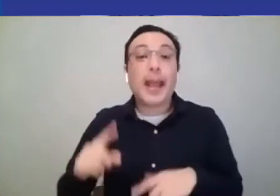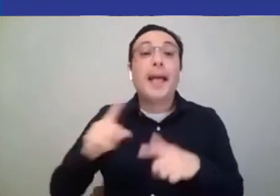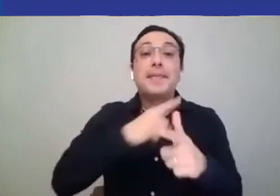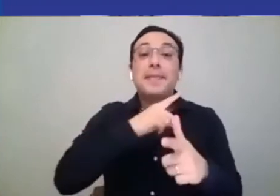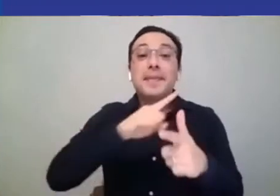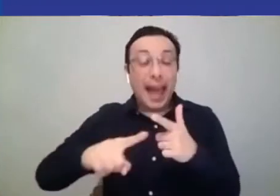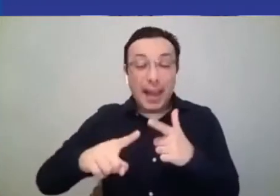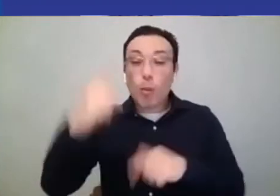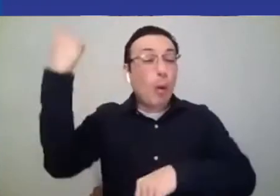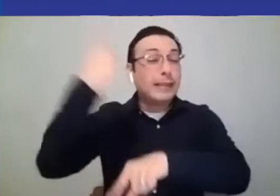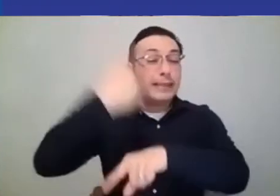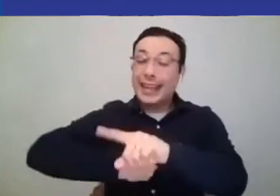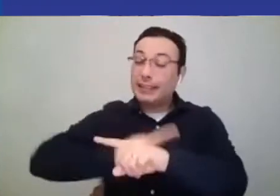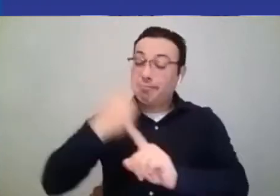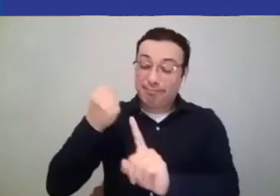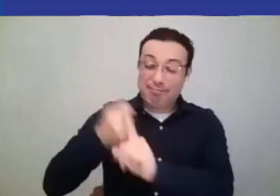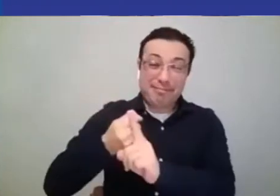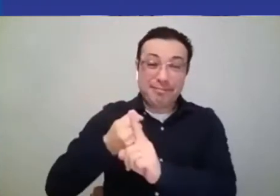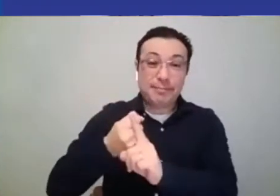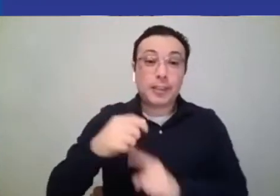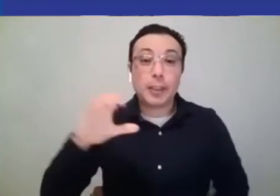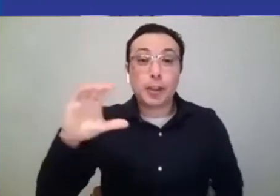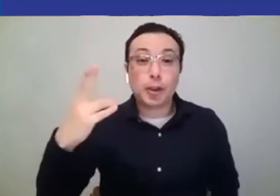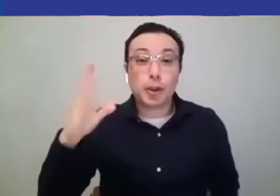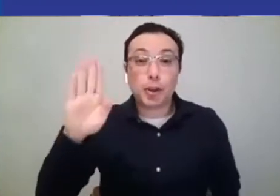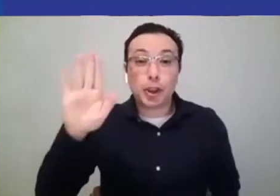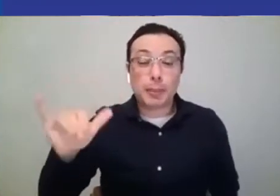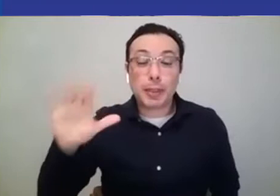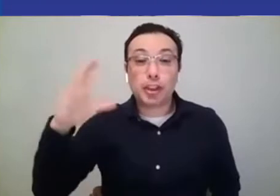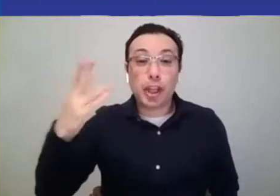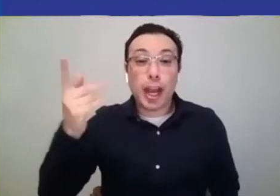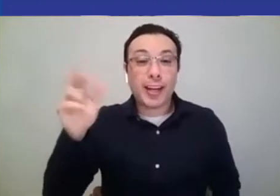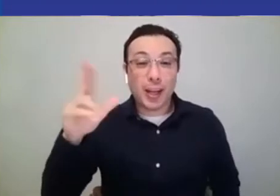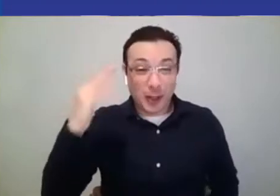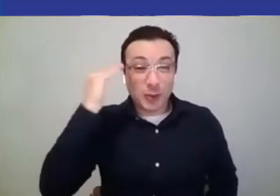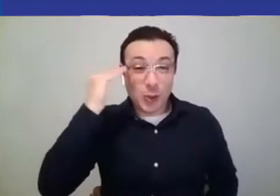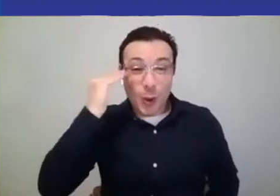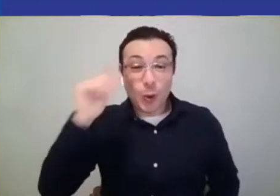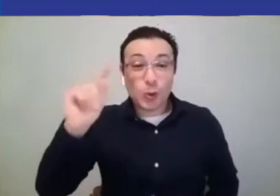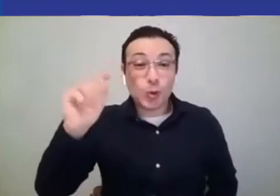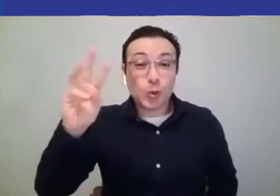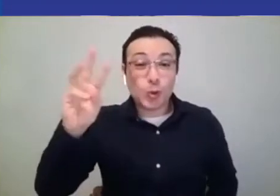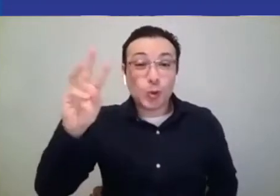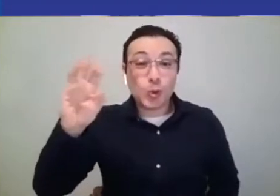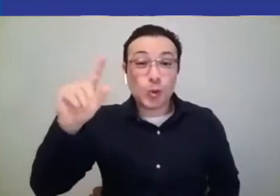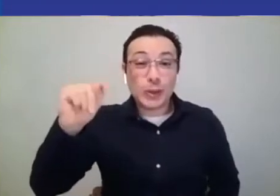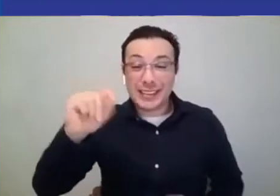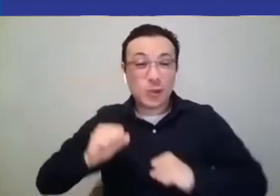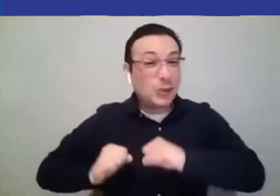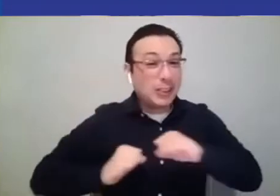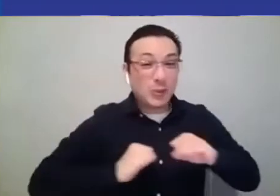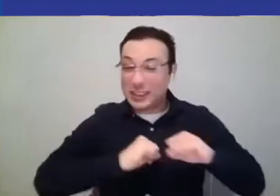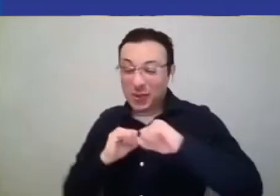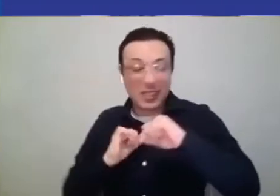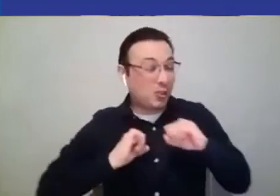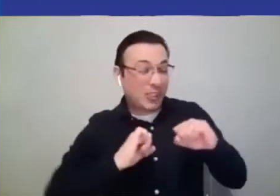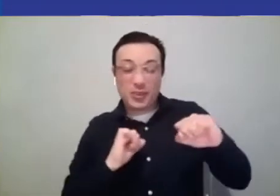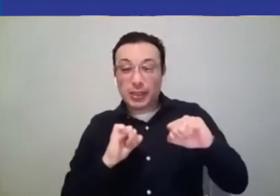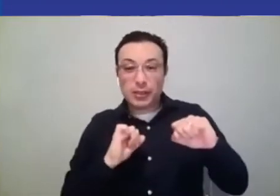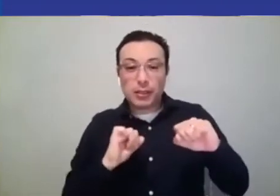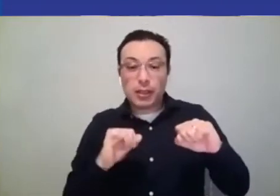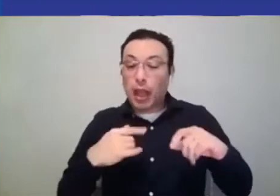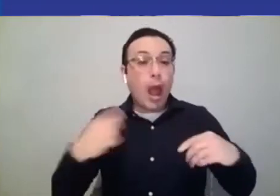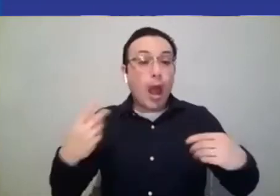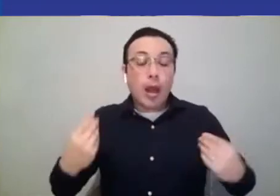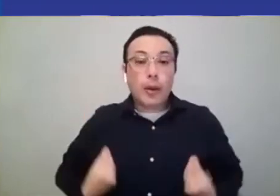played Chubby Checker. Let's do the twist. And I started moving. And